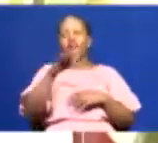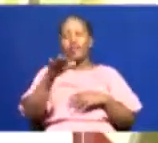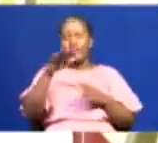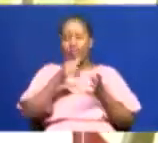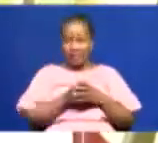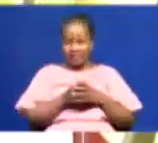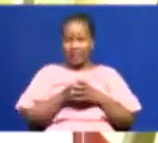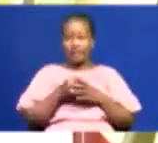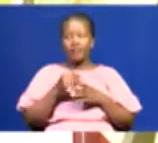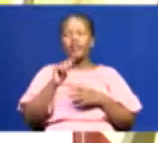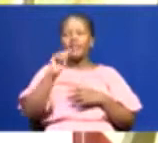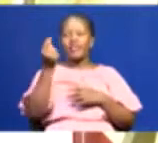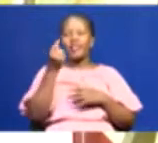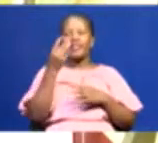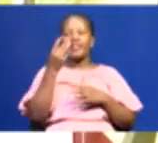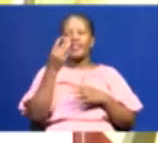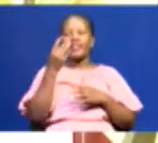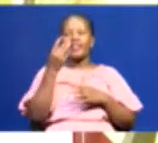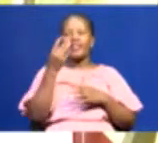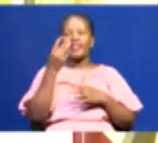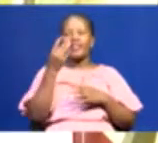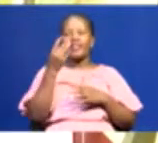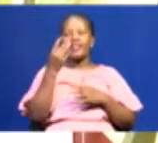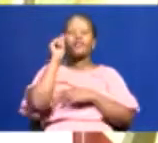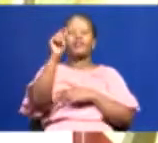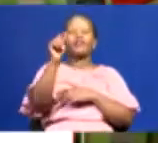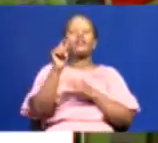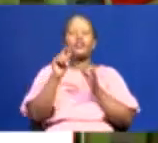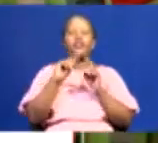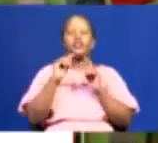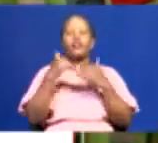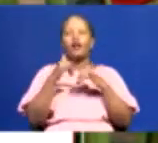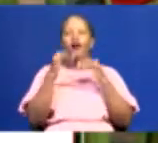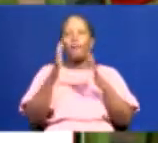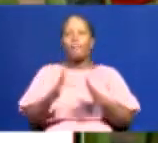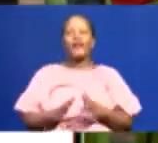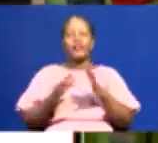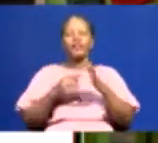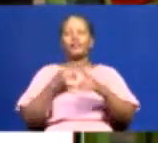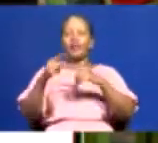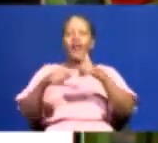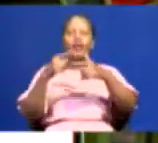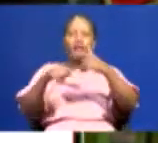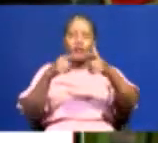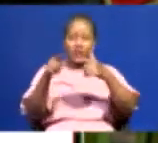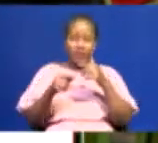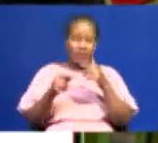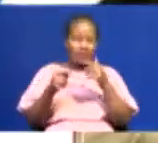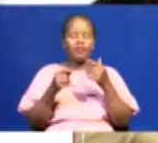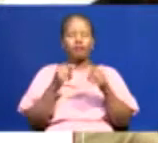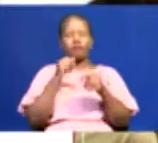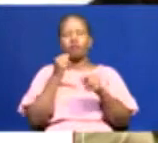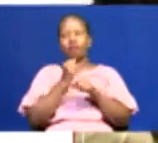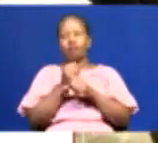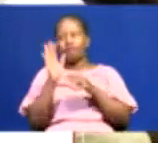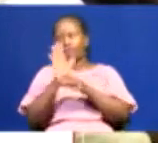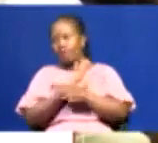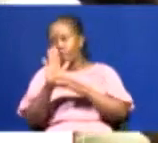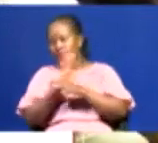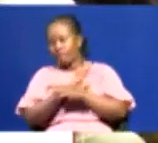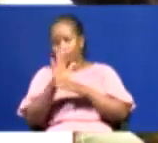we find Kenya Prisons Darts team and other invited darts players taking part in the Congo's Cup, doing what they love most.